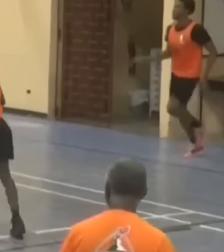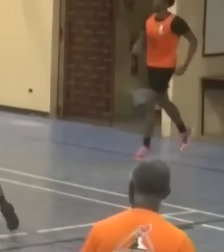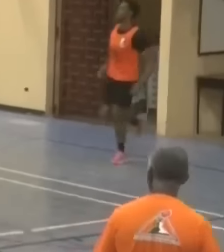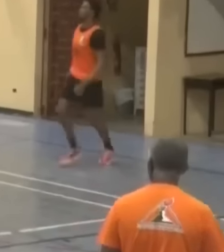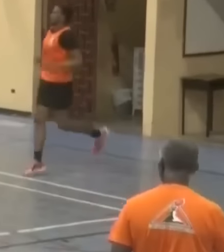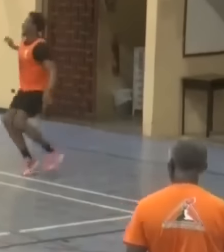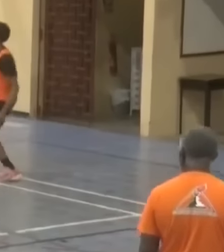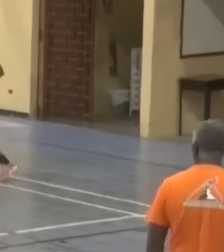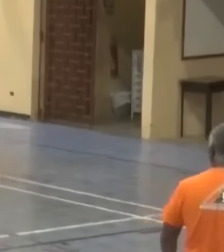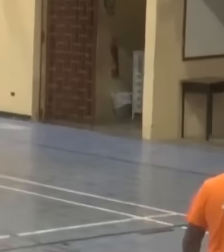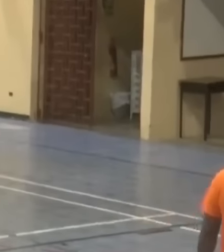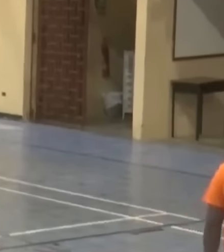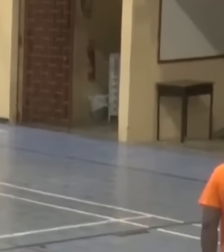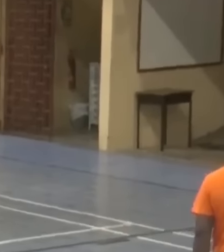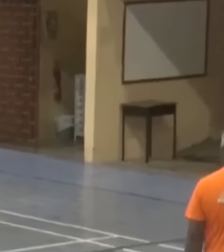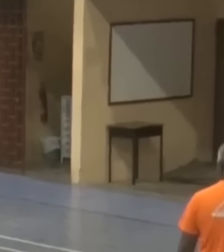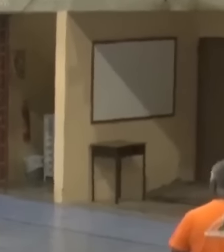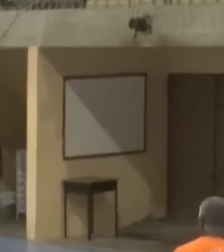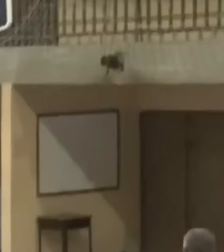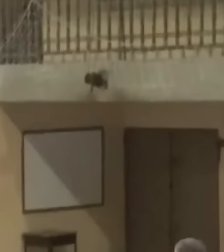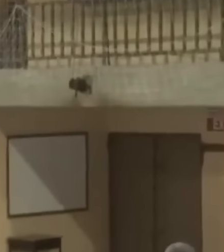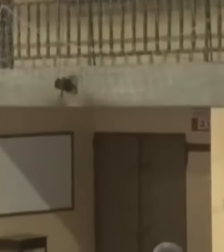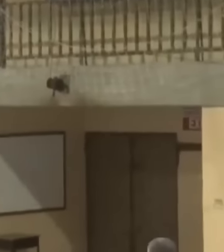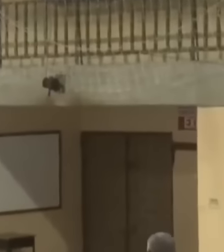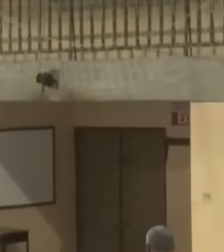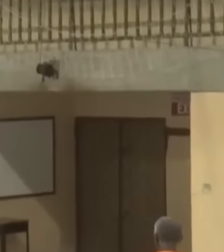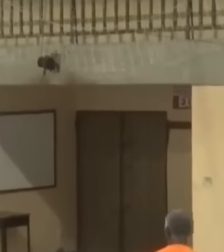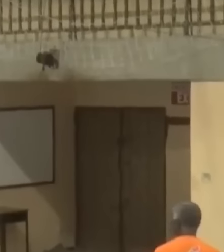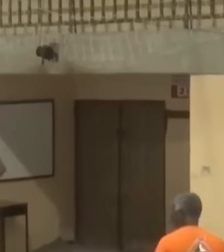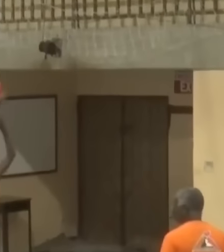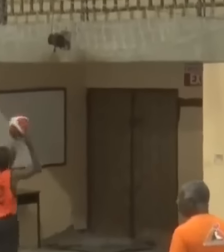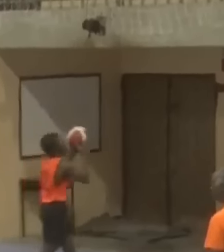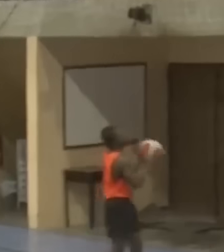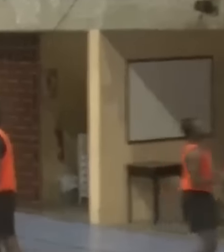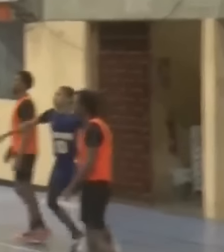the semi-finals in epic fashion, defeating BCC